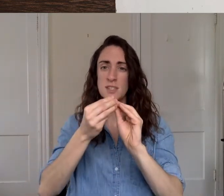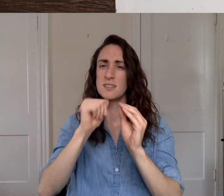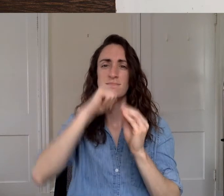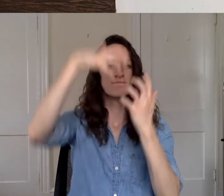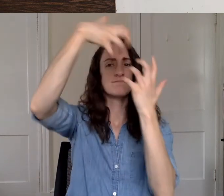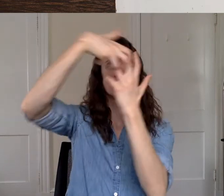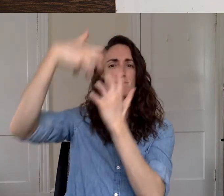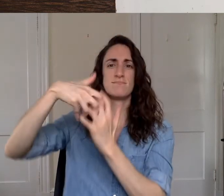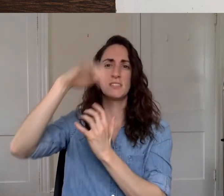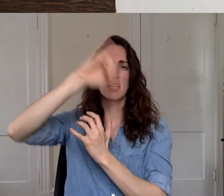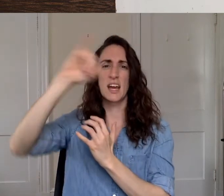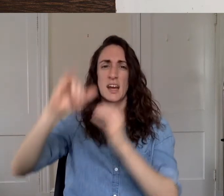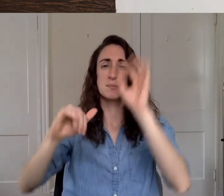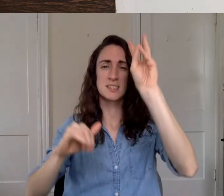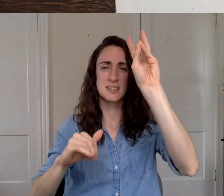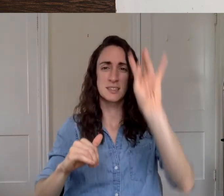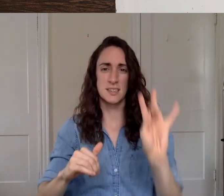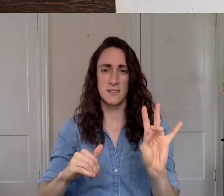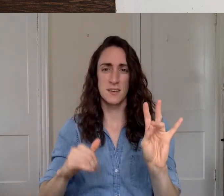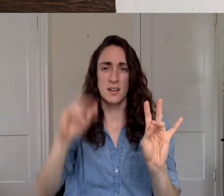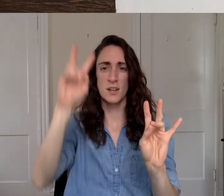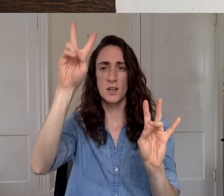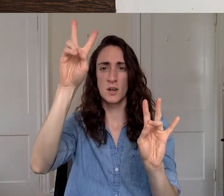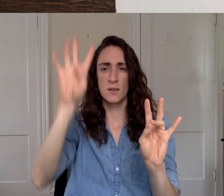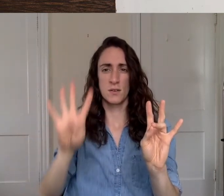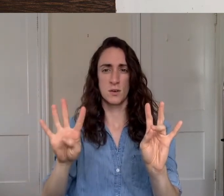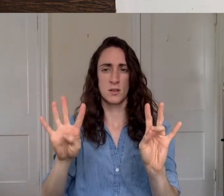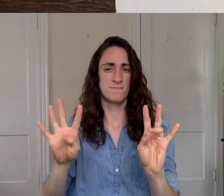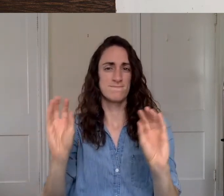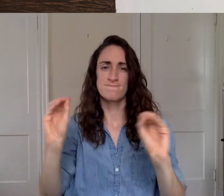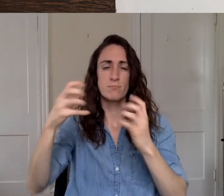coefficient. So what we have to do is change one or both of these